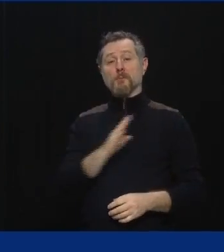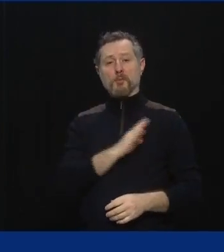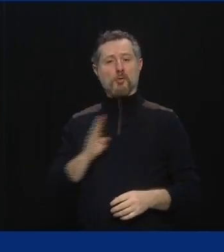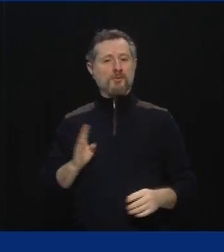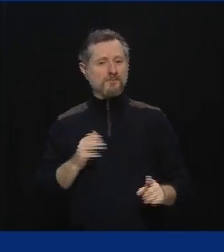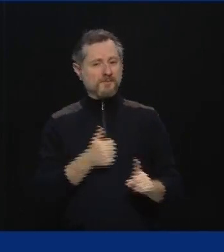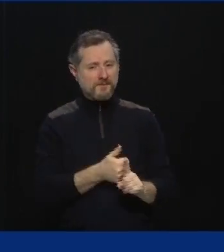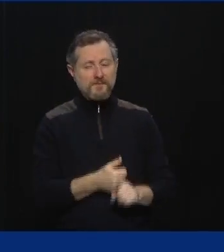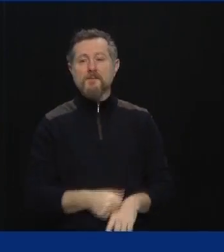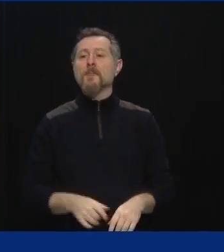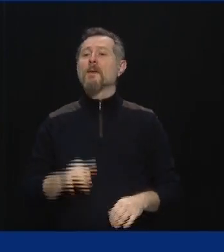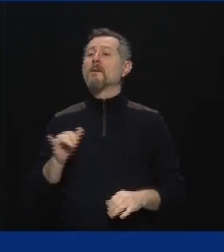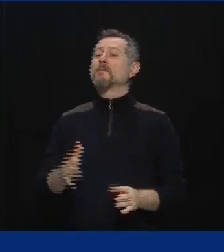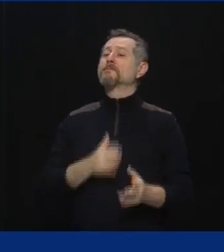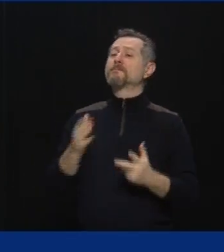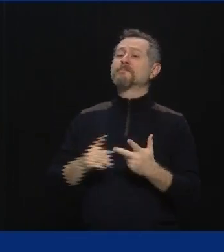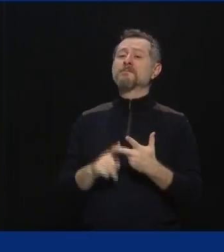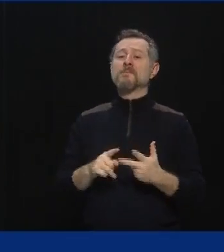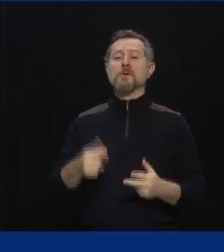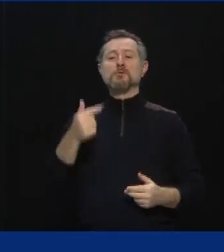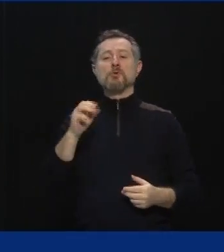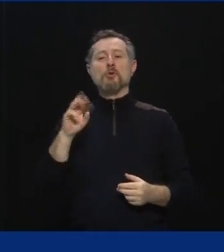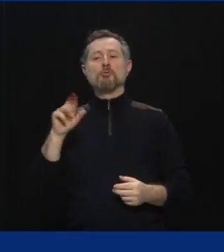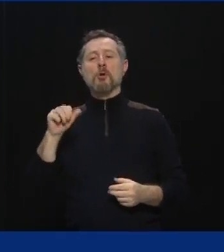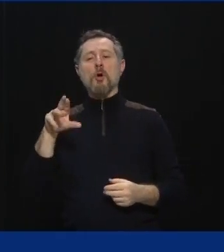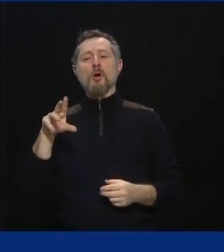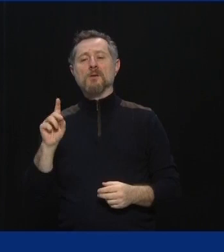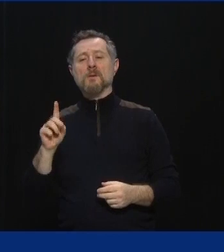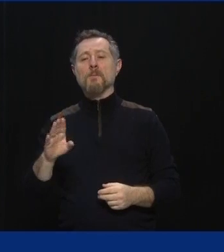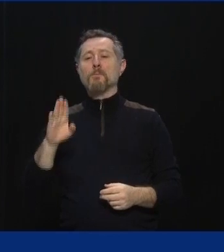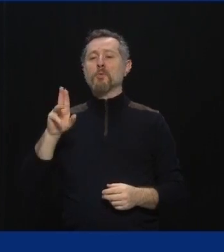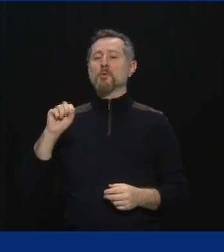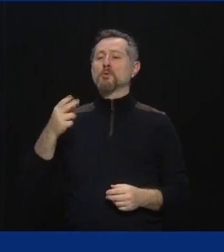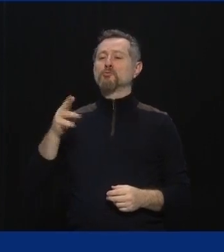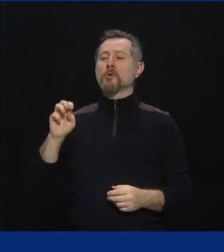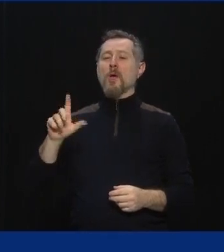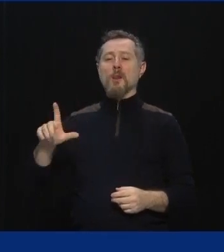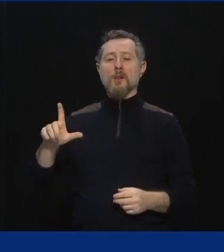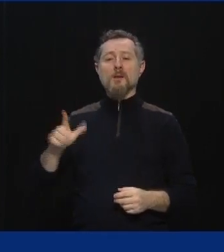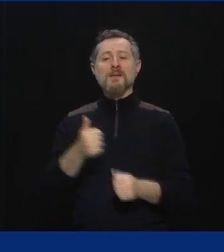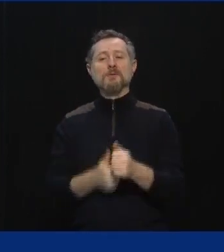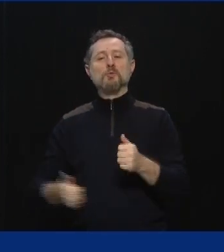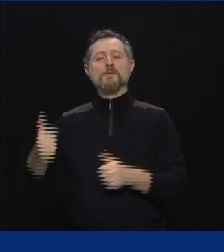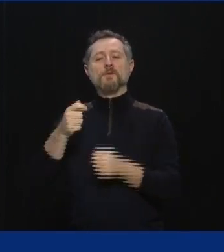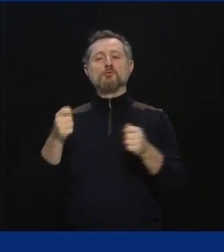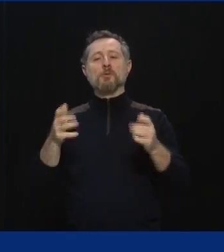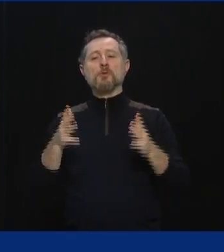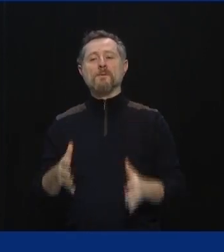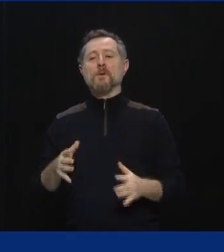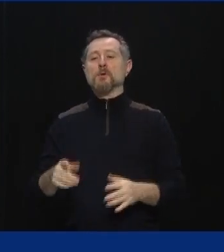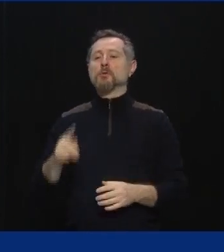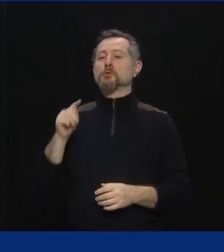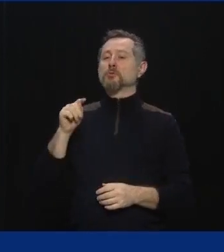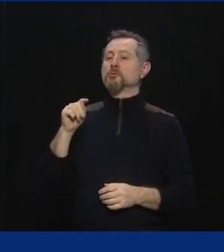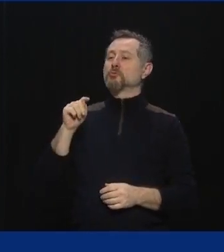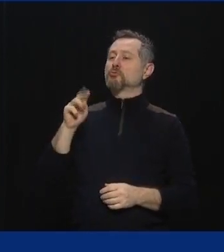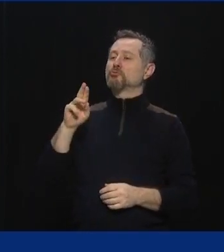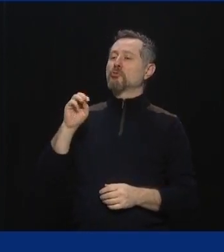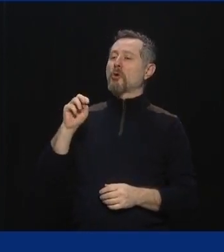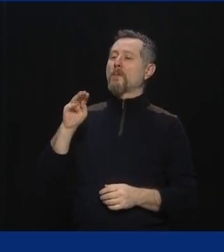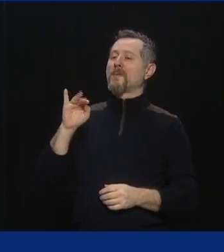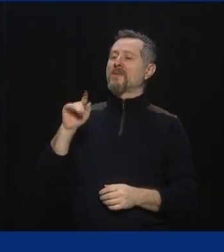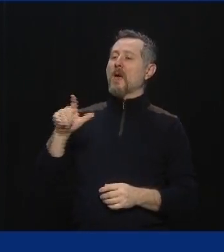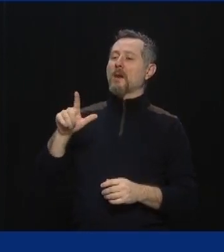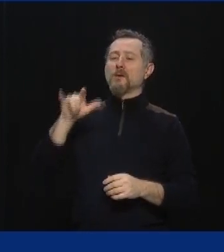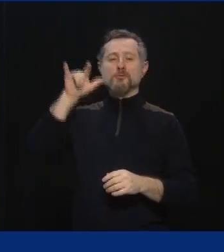And Gerard Bushell, executive director of Terminal One, got a lot on your plate. We are very confident in your abilities.